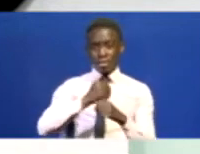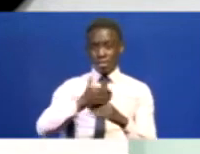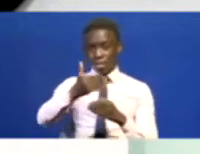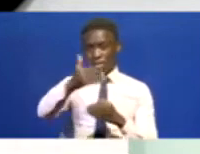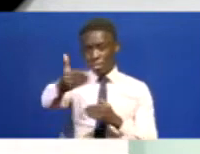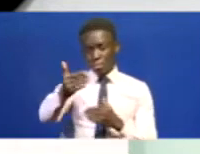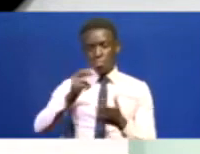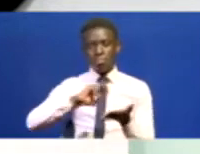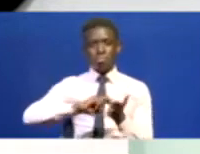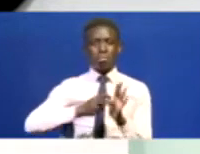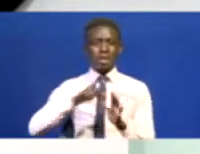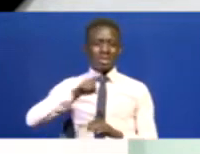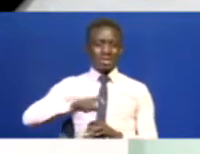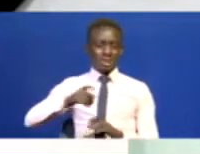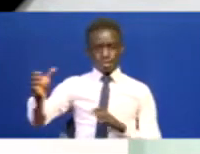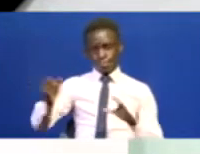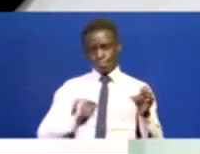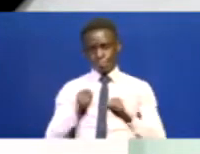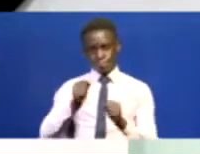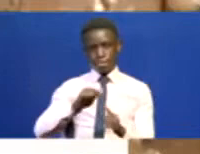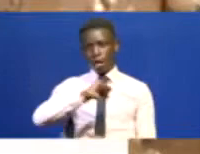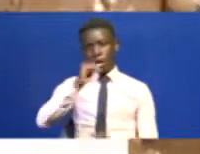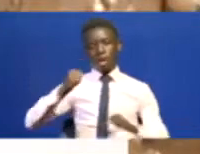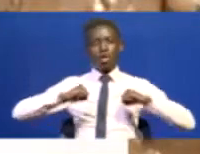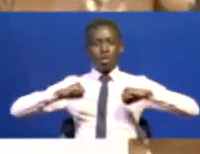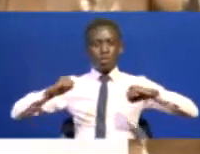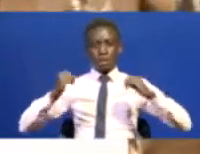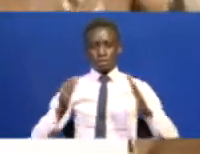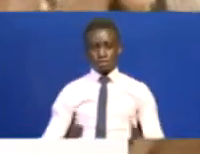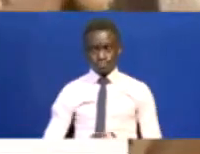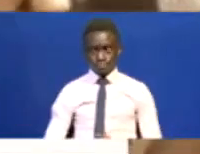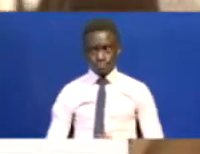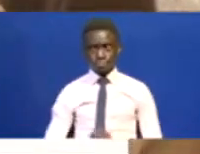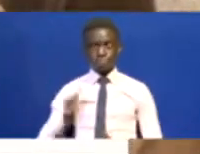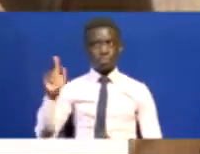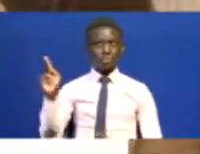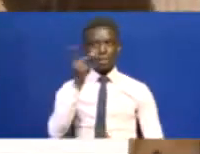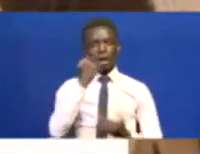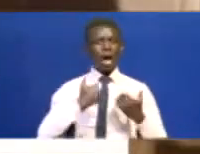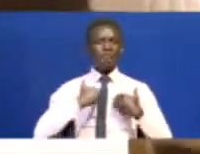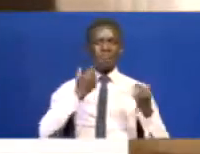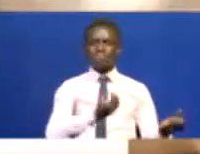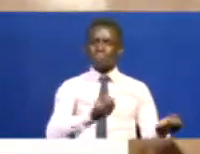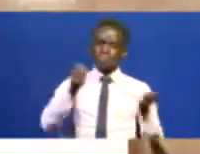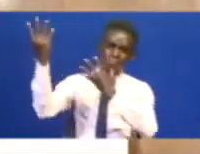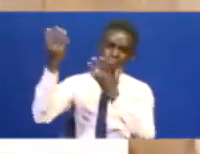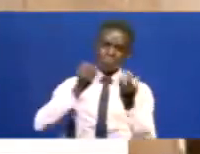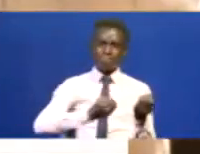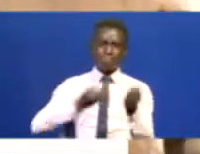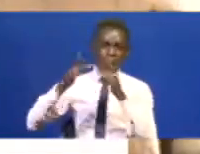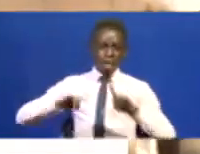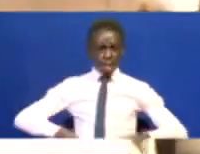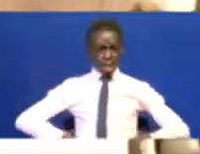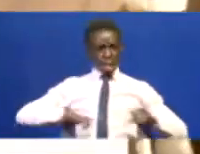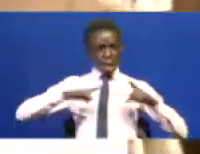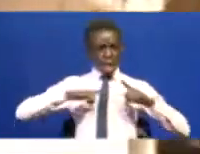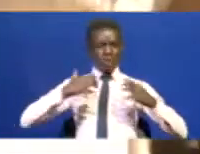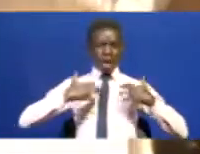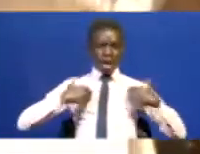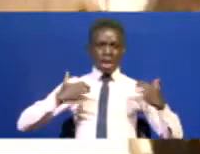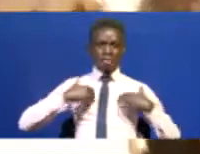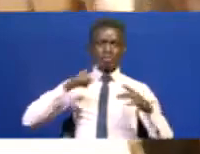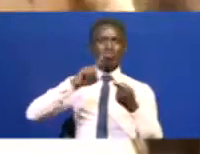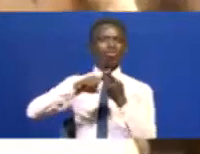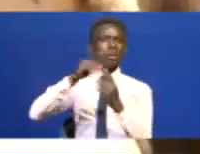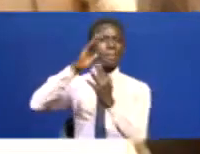fast-track employment of those officers. Here's that report now. Kenya has been exporting live livestock to the Middle East as it scouts for